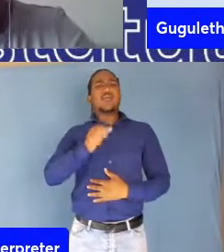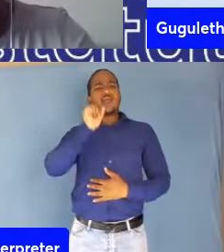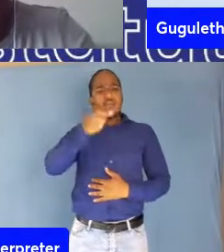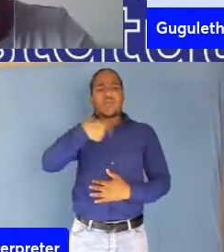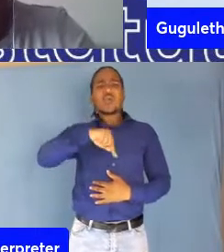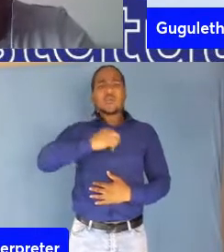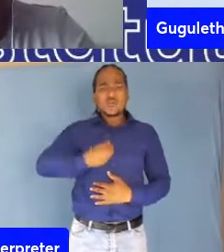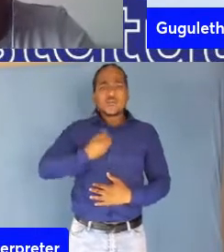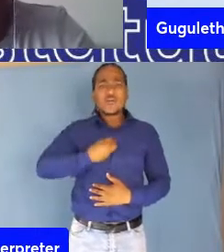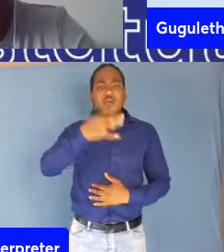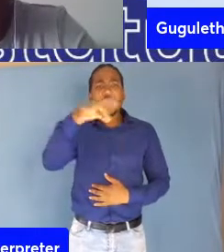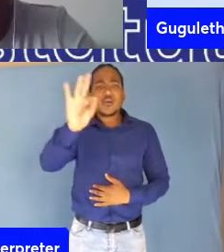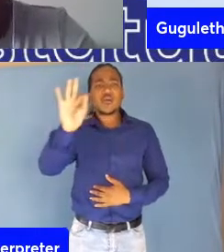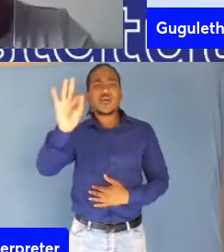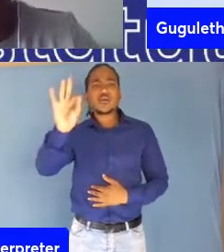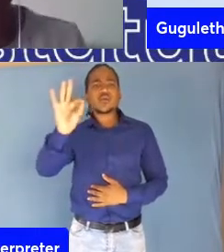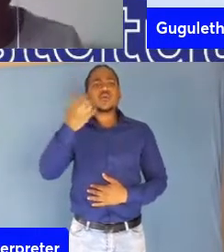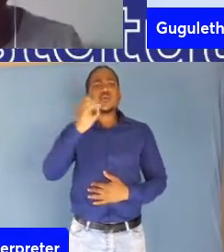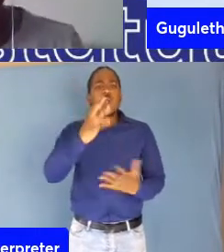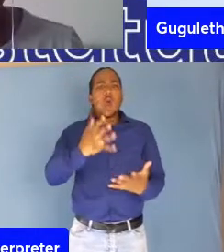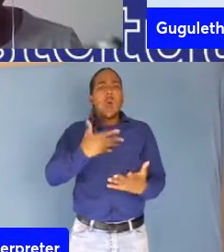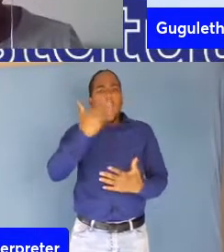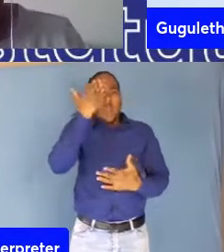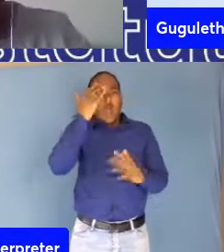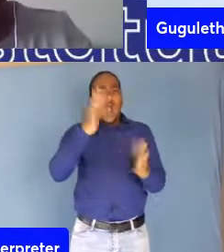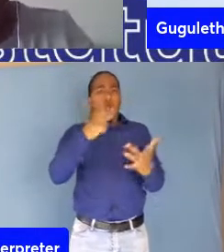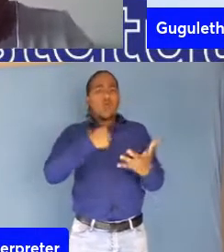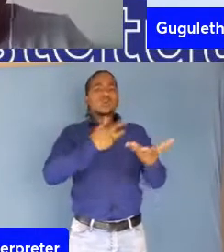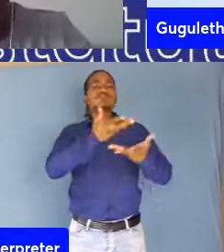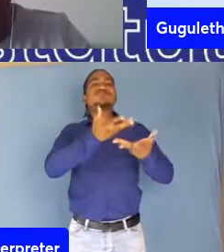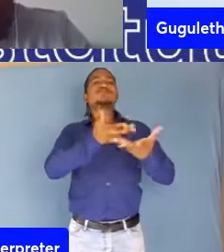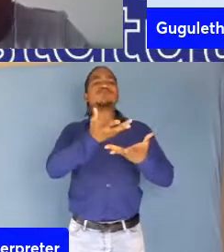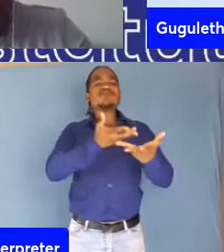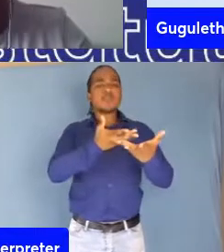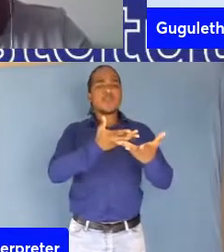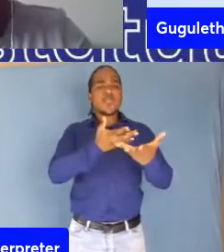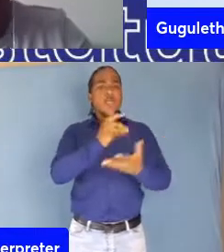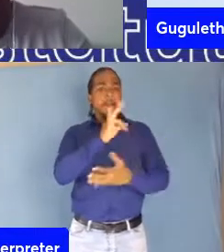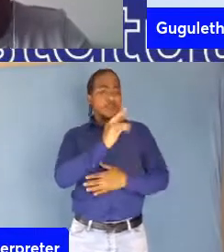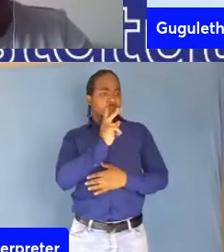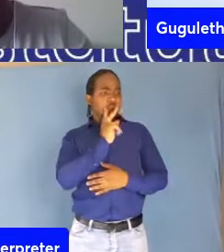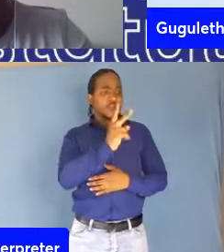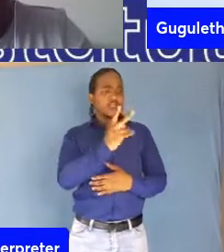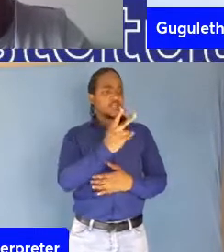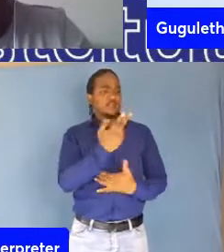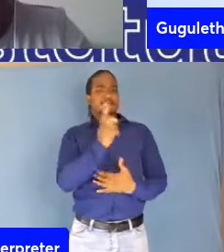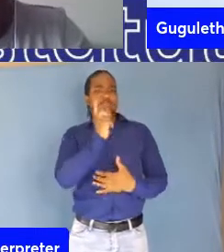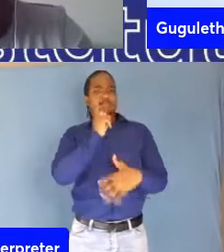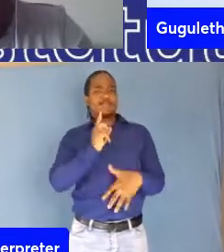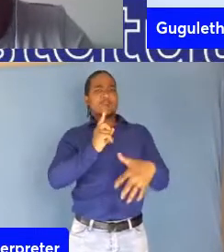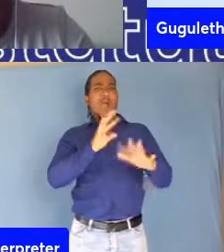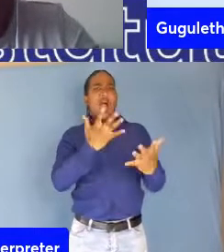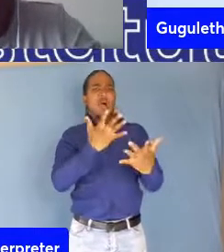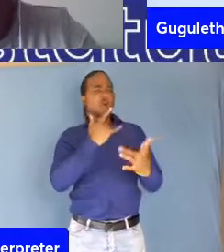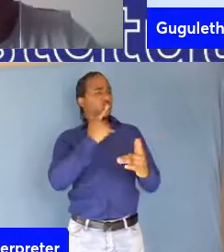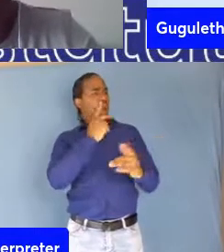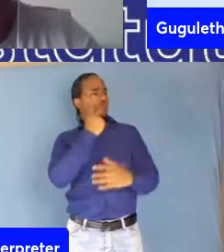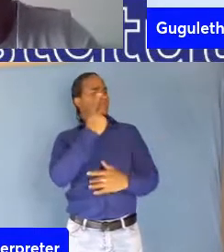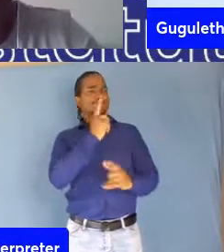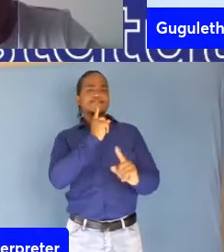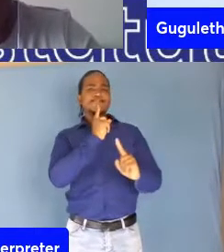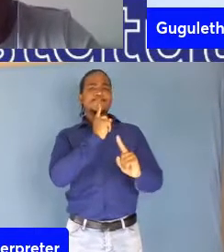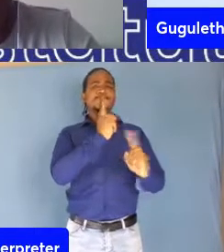So how can we respond to this? What would be your immediate response if you were to approach